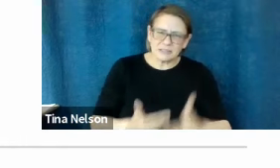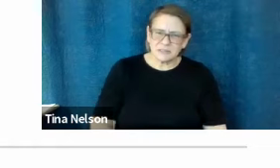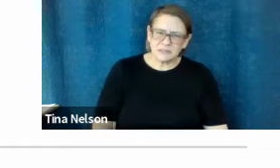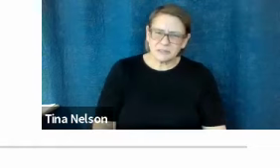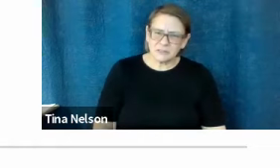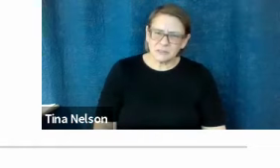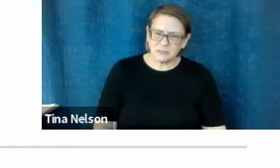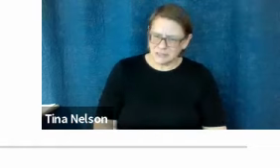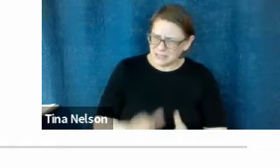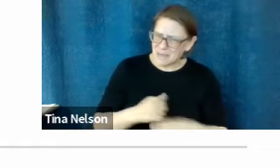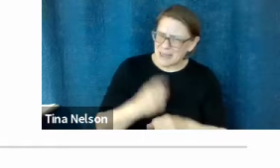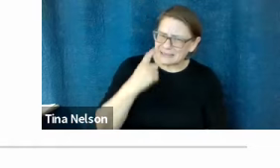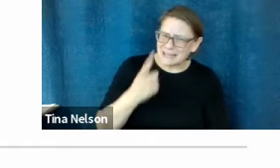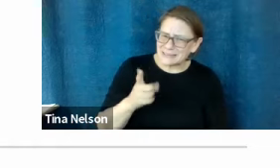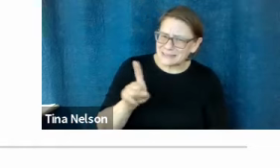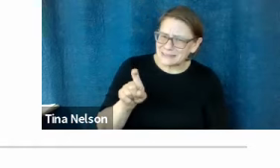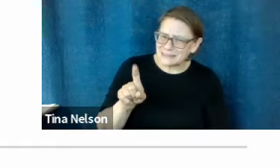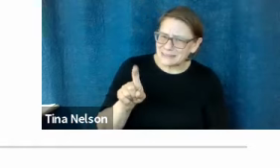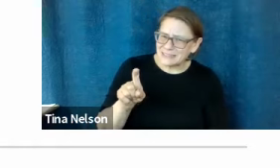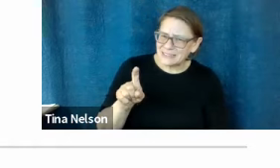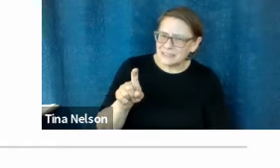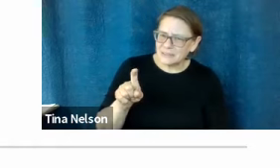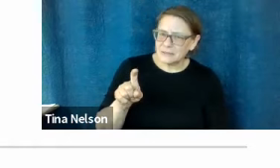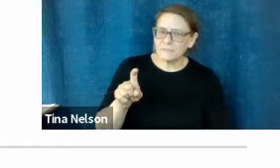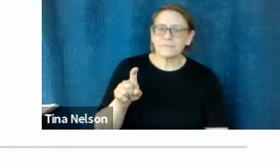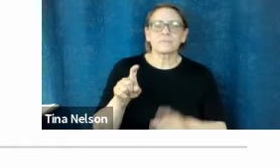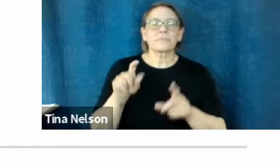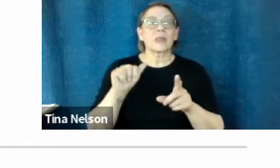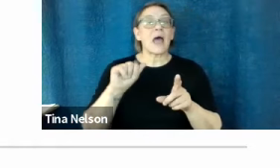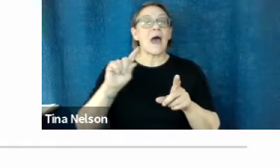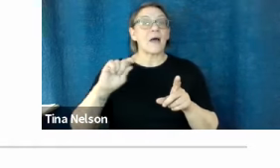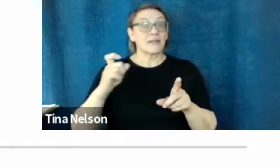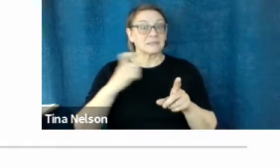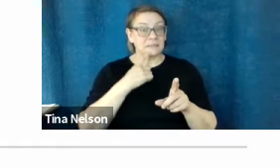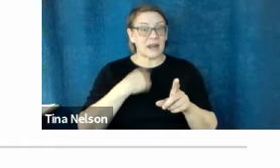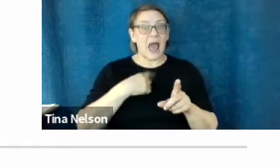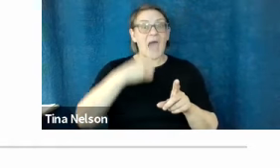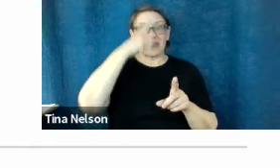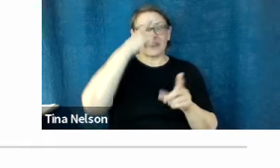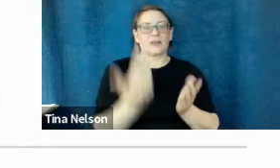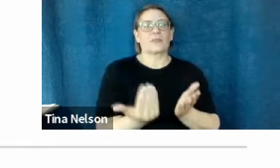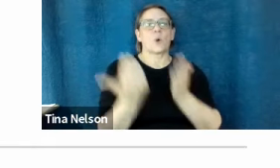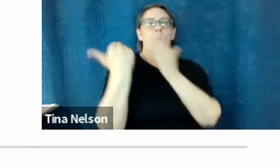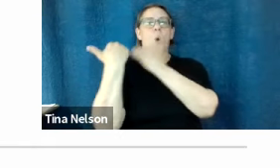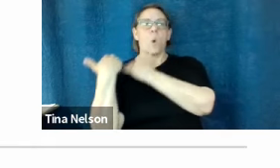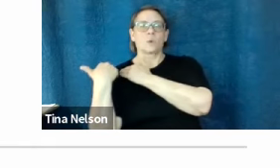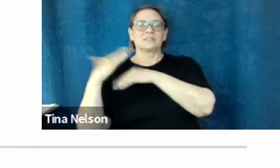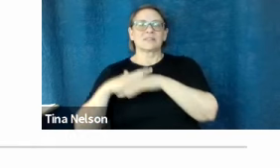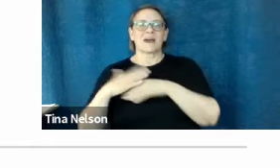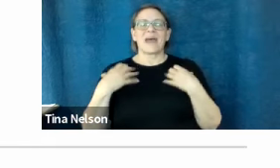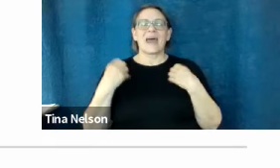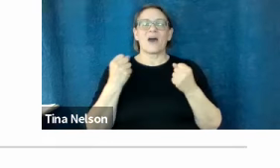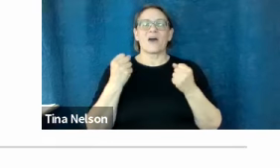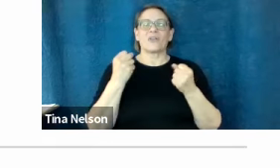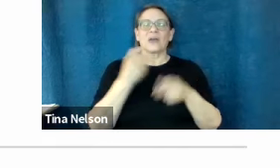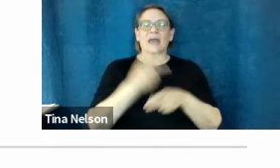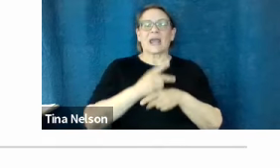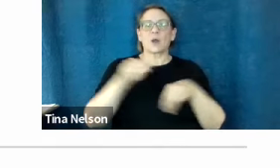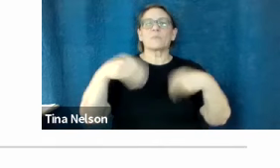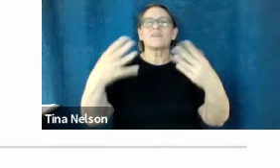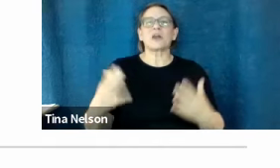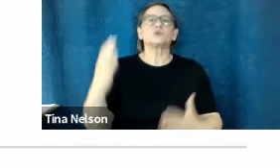Did that make sense? I believe it would be the onus of a healthcare provider to know how to request a